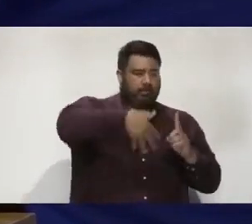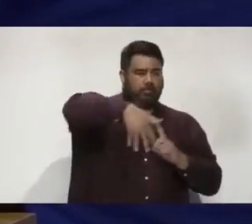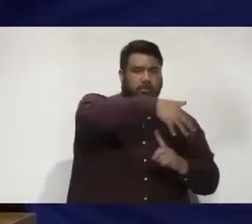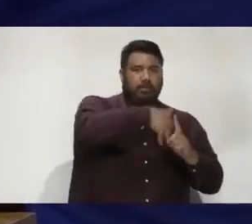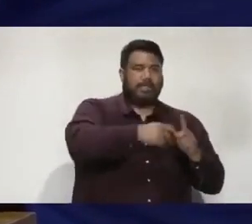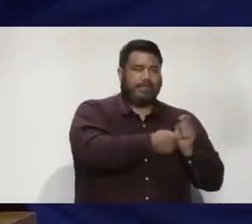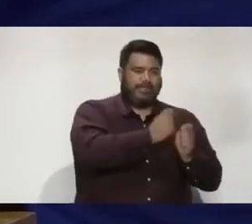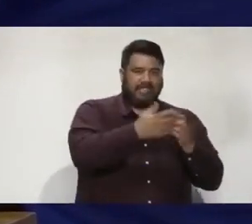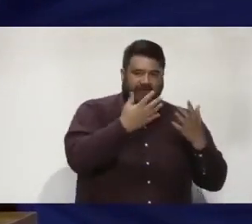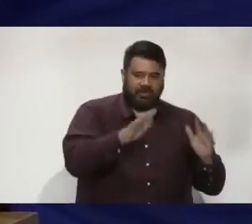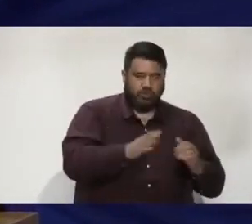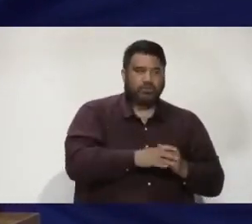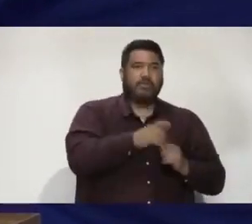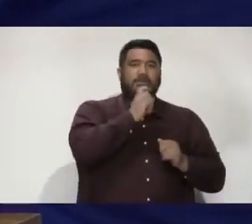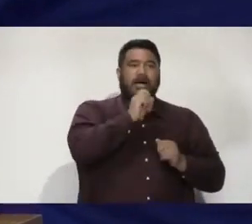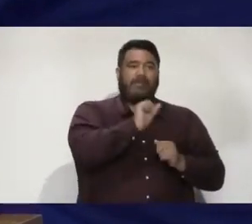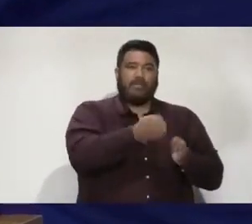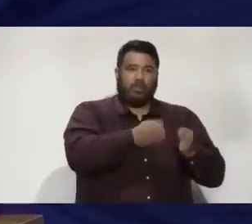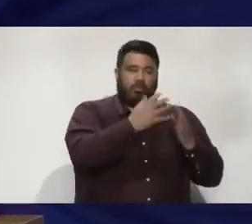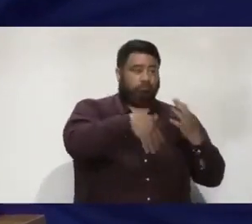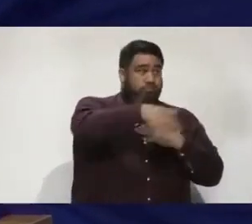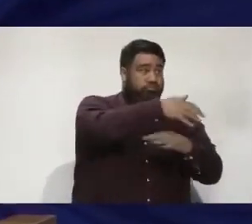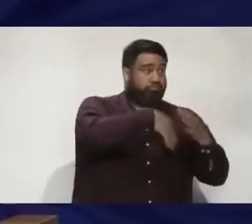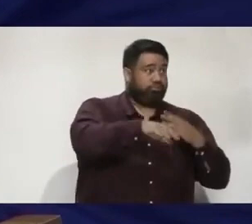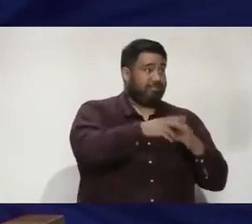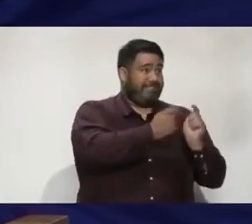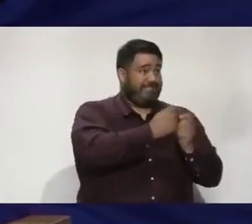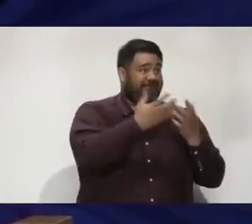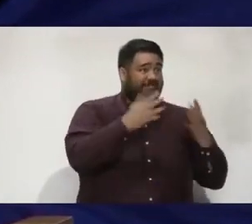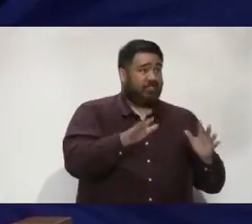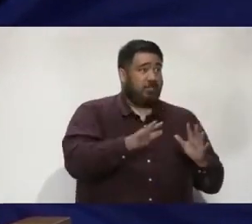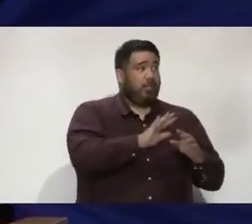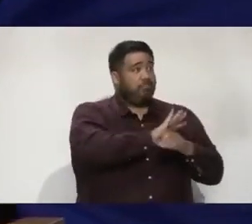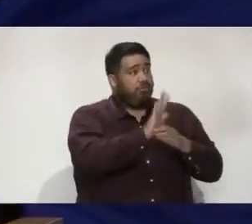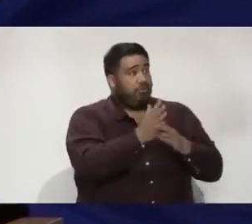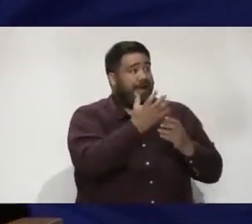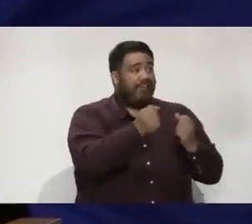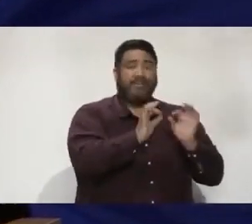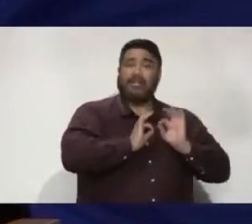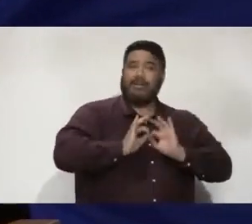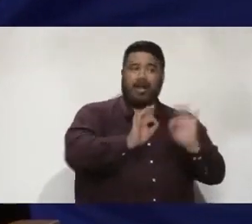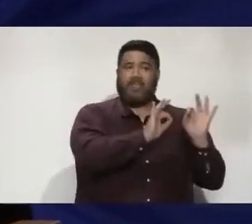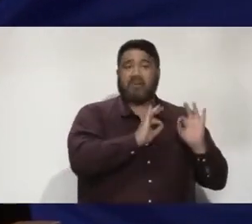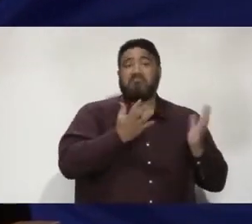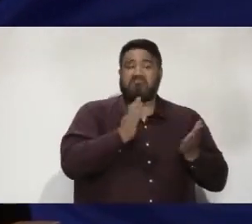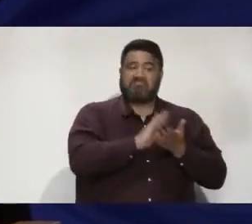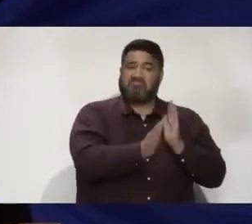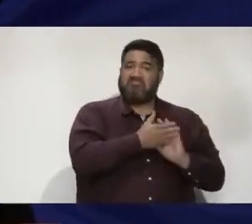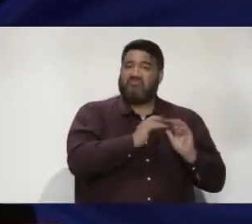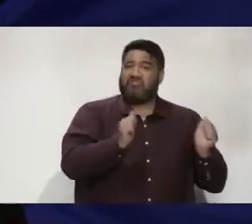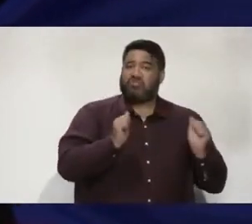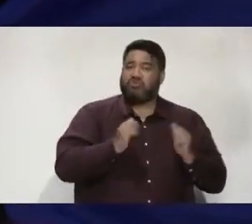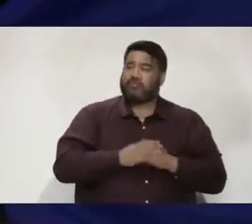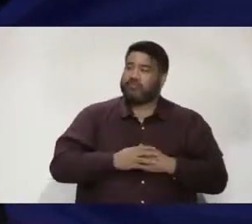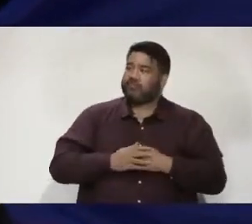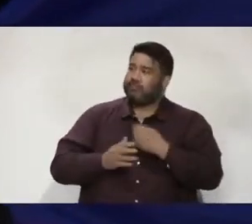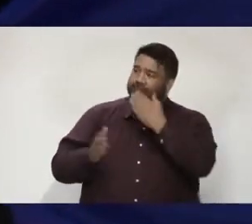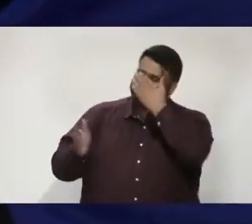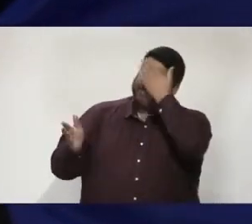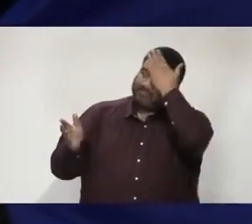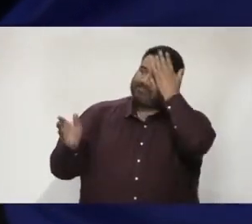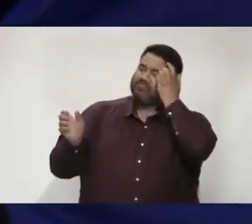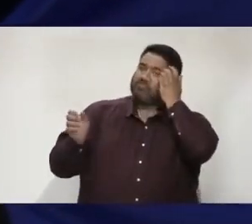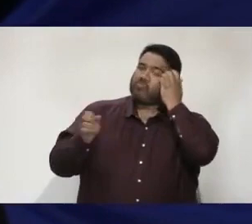staff at the Ridges Hotel. And there have been no further positive tests. And what have you learned from that, and what procedures have changed from that